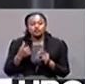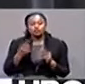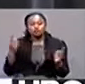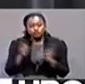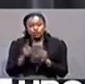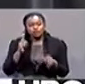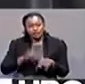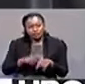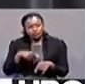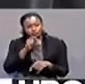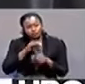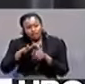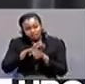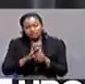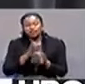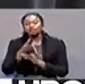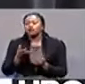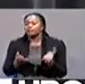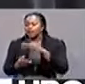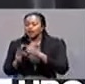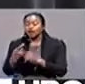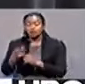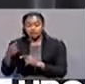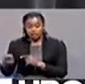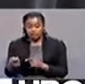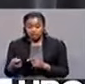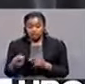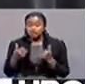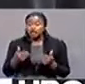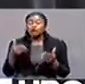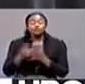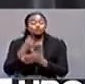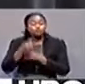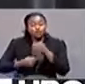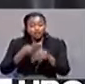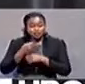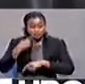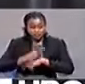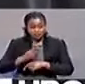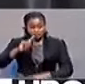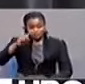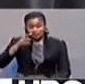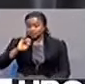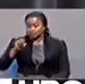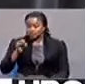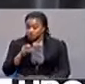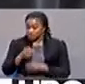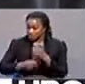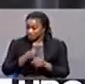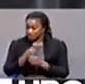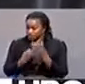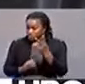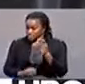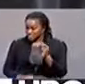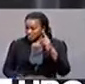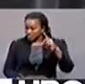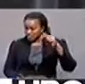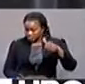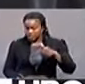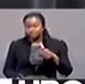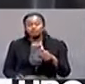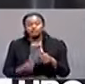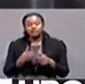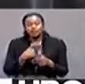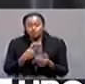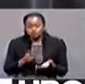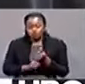back to Kampala, and the New Year's Day, 1st of January 2017, I had an